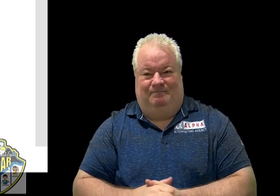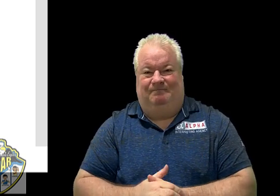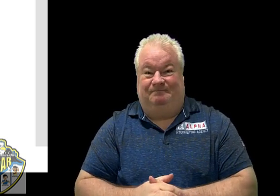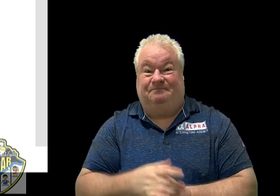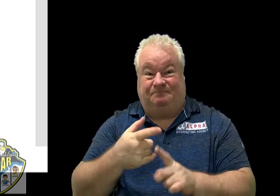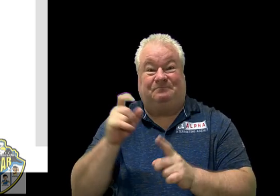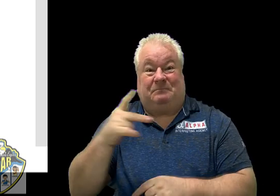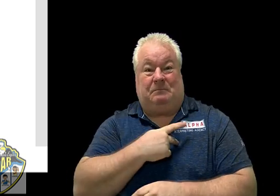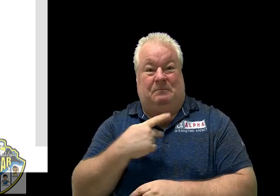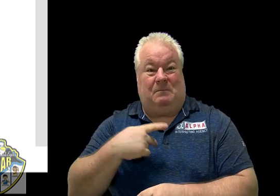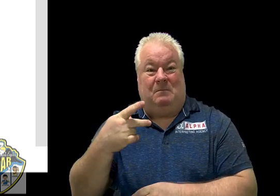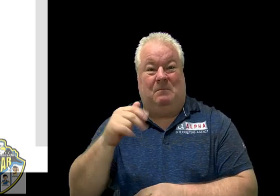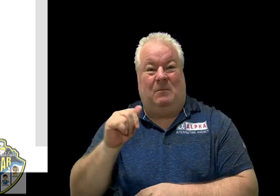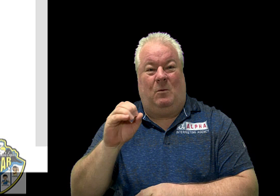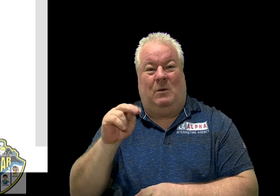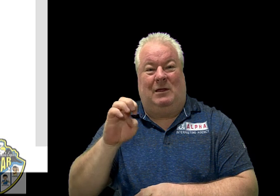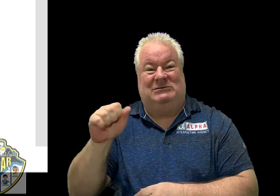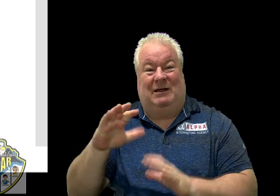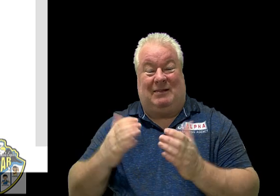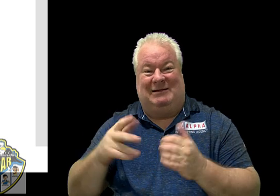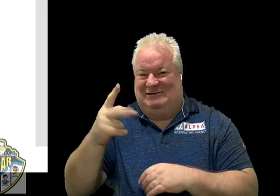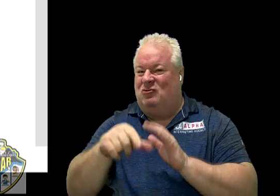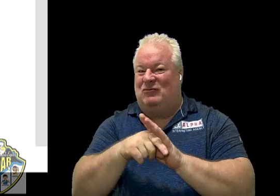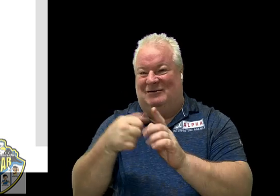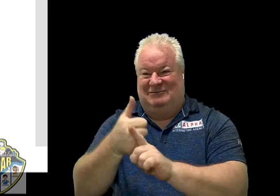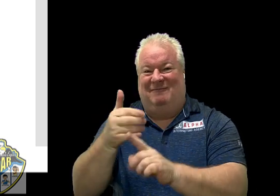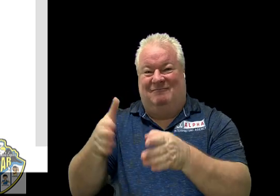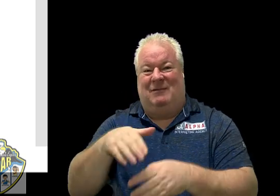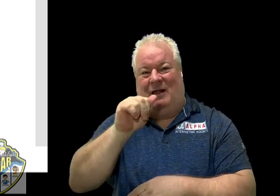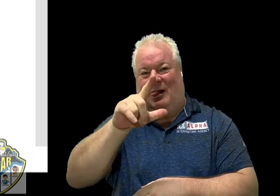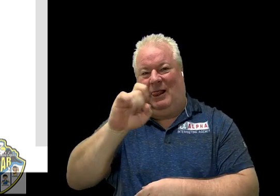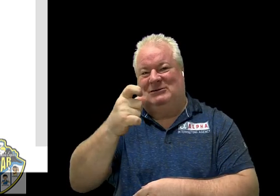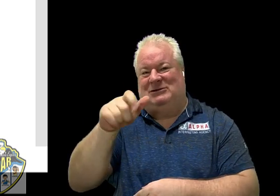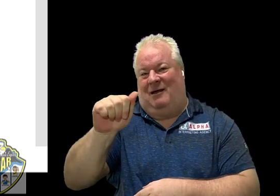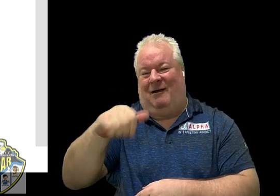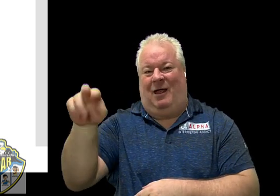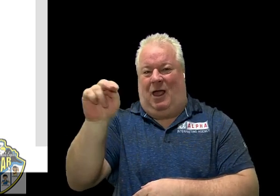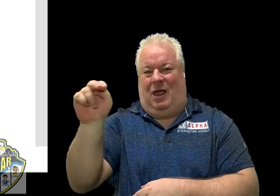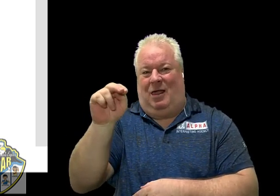Also from Miss Panessa's class, second grader, Alexa N.